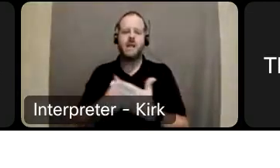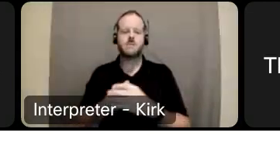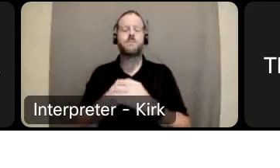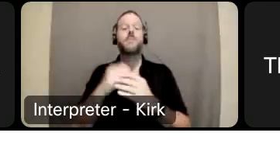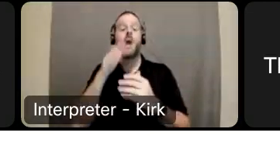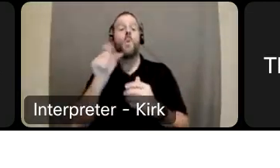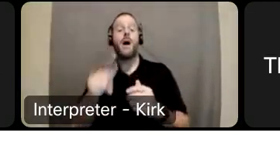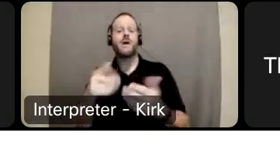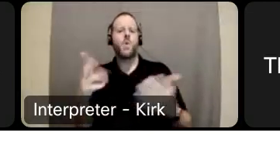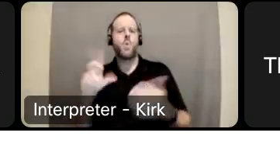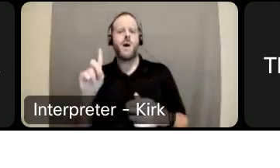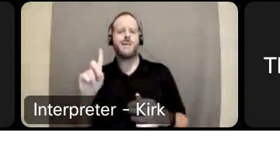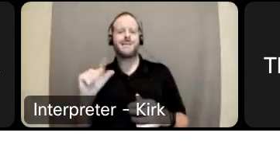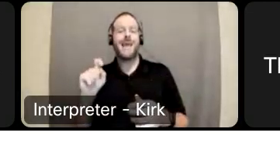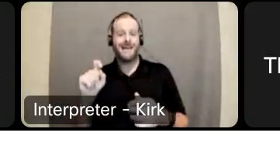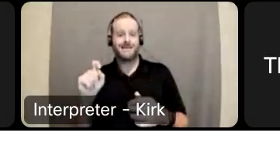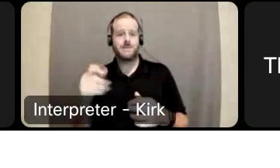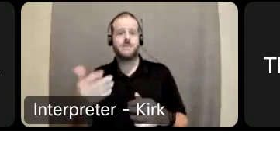this assessment was provided on.